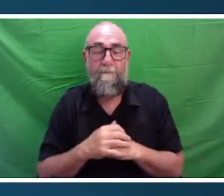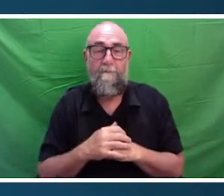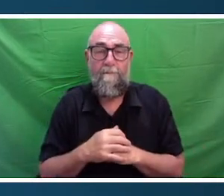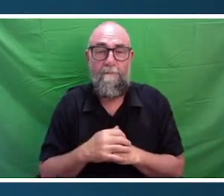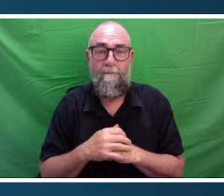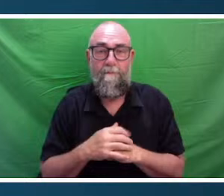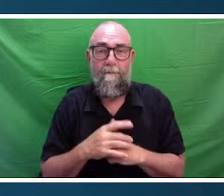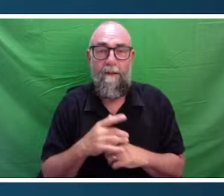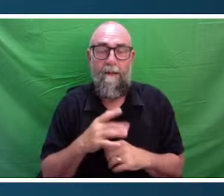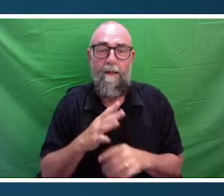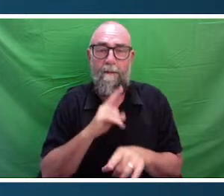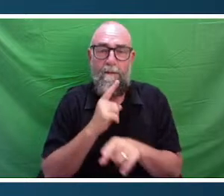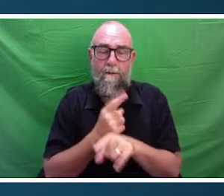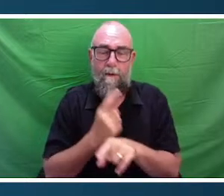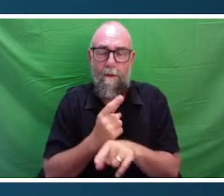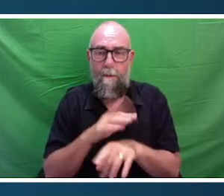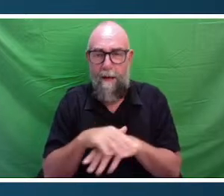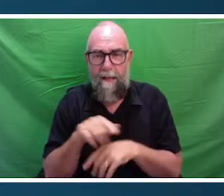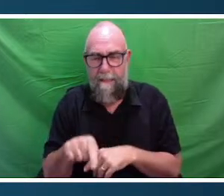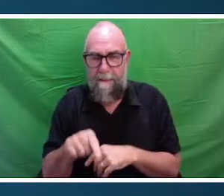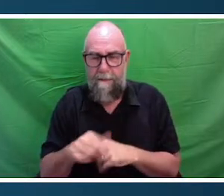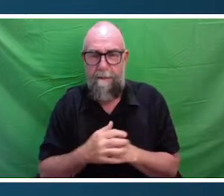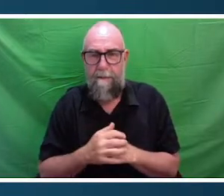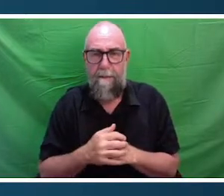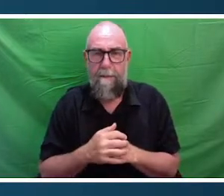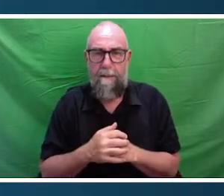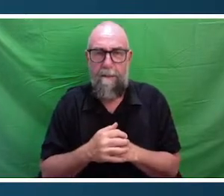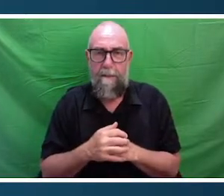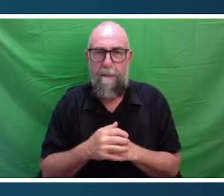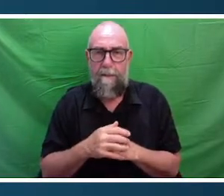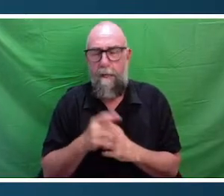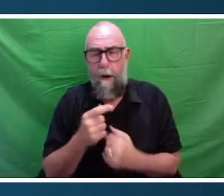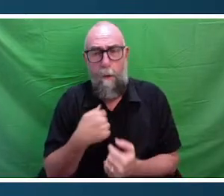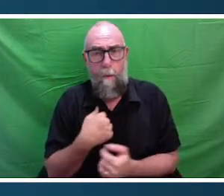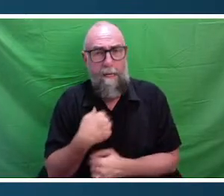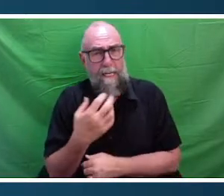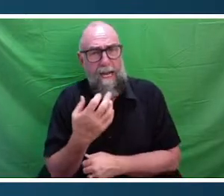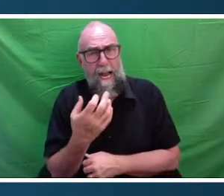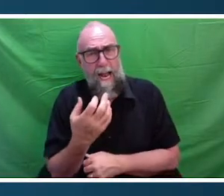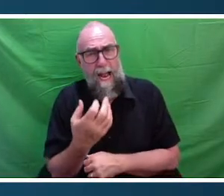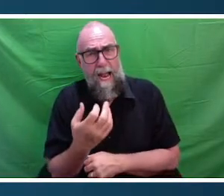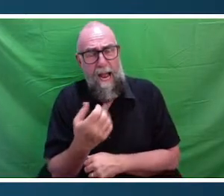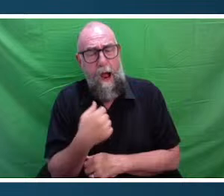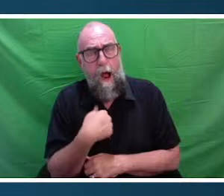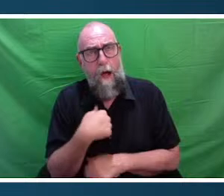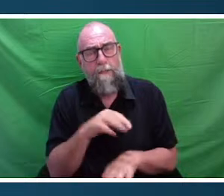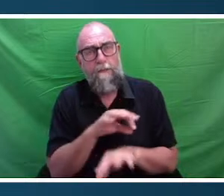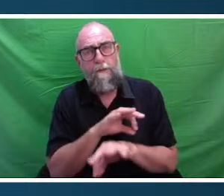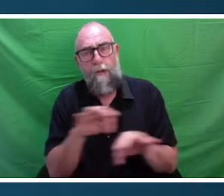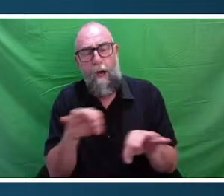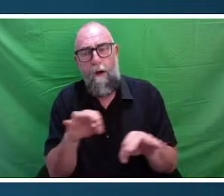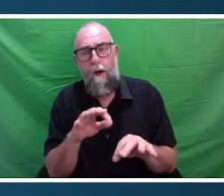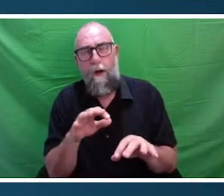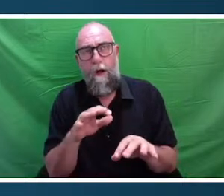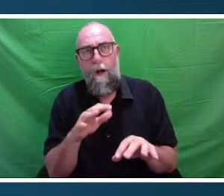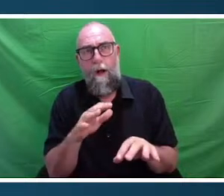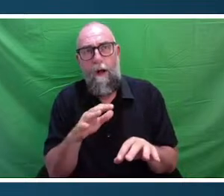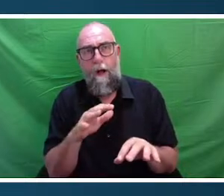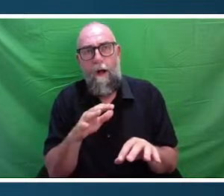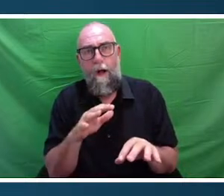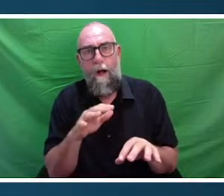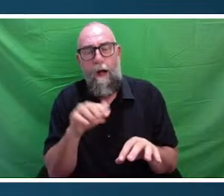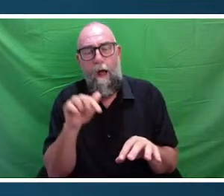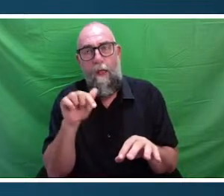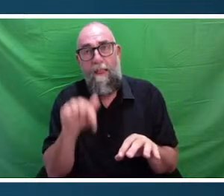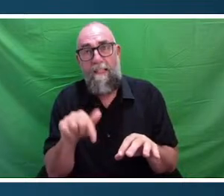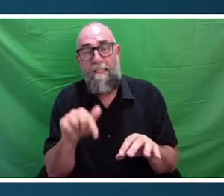that from that other question. I mean, these are technically, I don't like using the term low-skilled migration programs, but that's what they are. These are not highly skilled